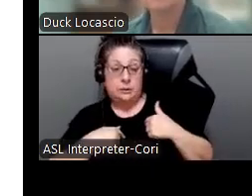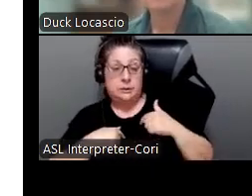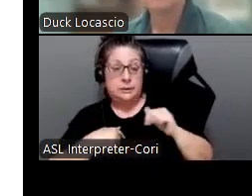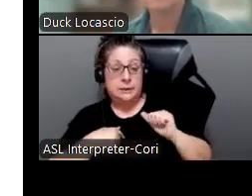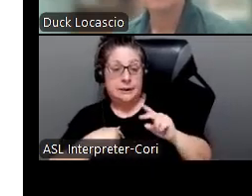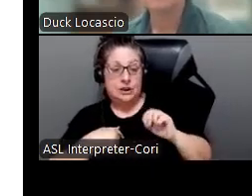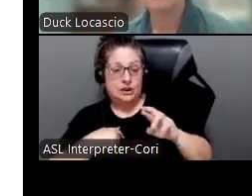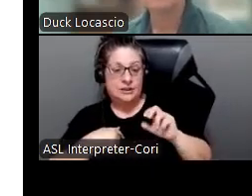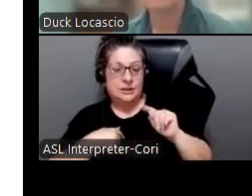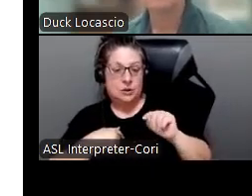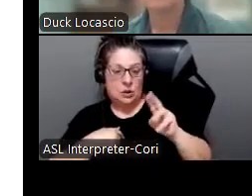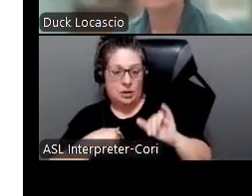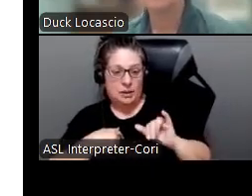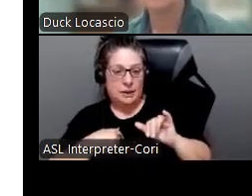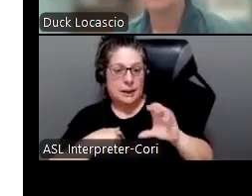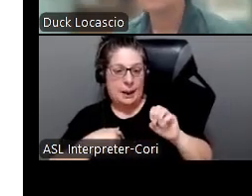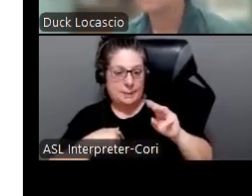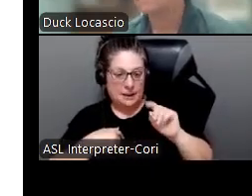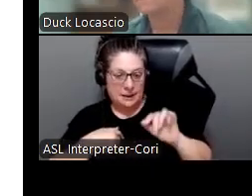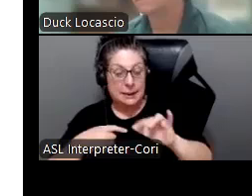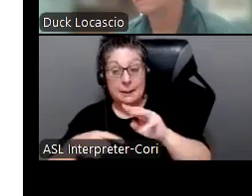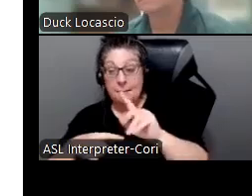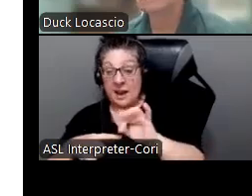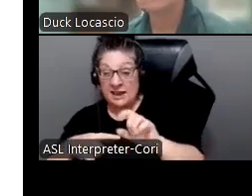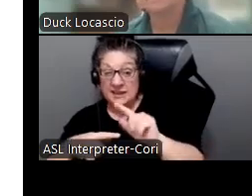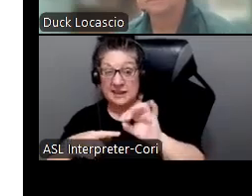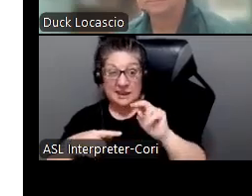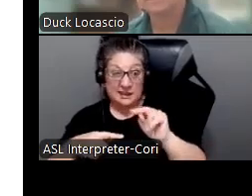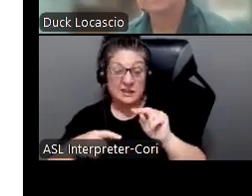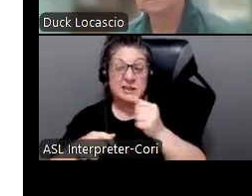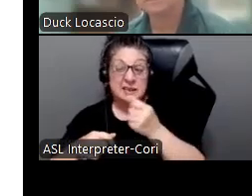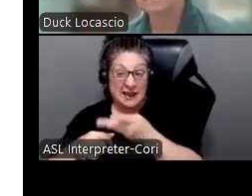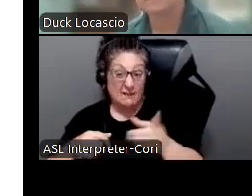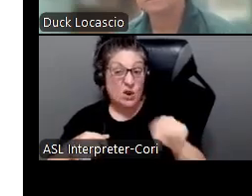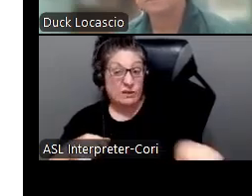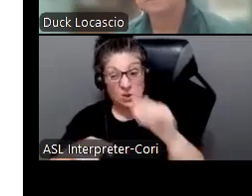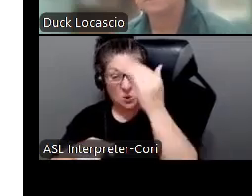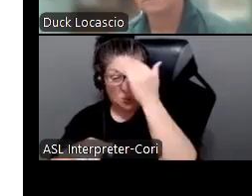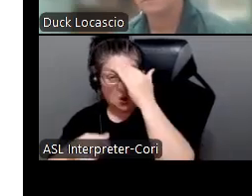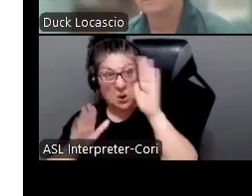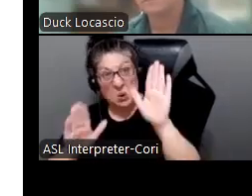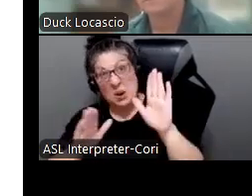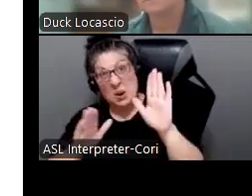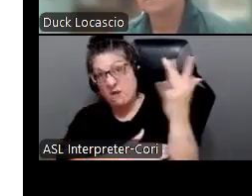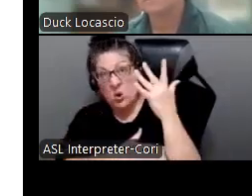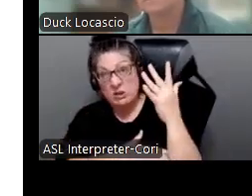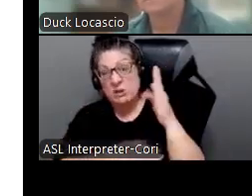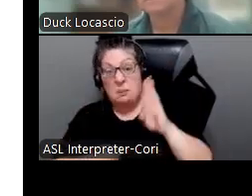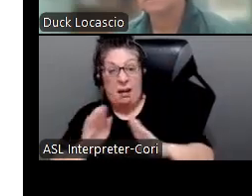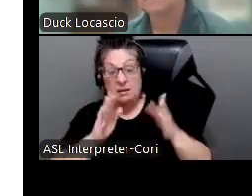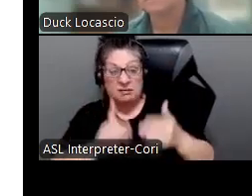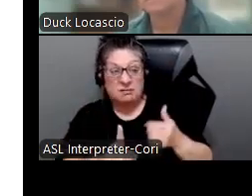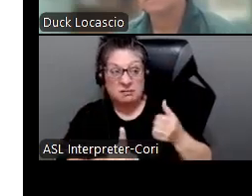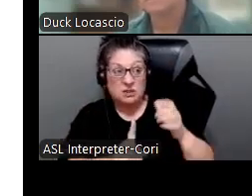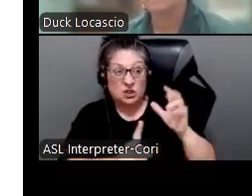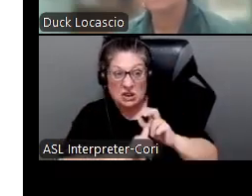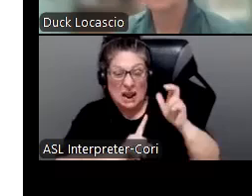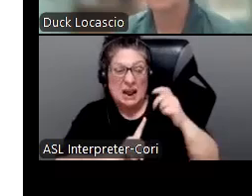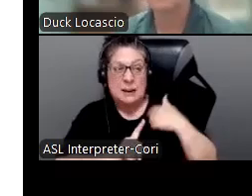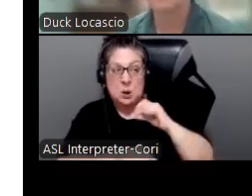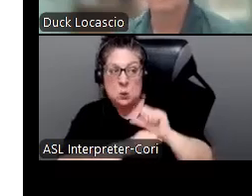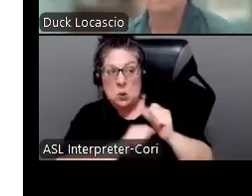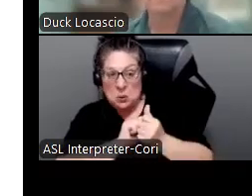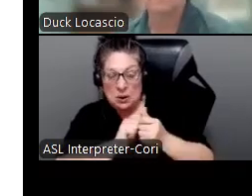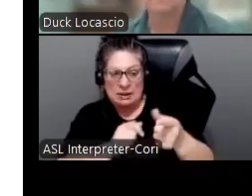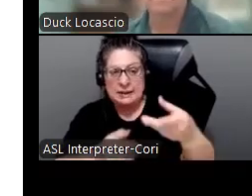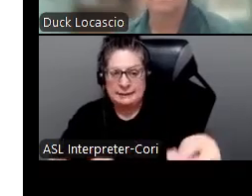Mike Staten, who several of you remember Mike, and great forester and biologist that he was to work with. Mike